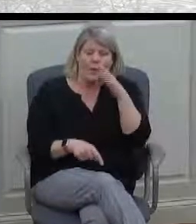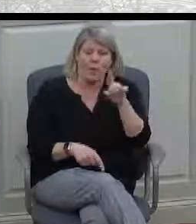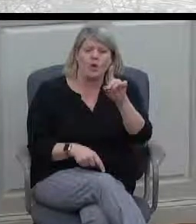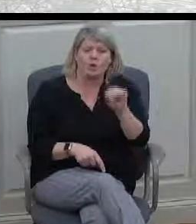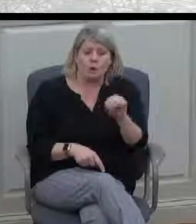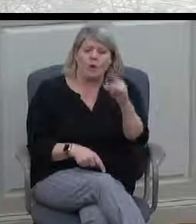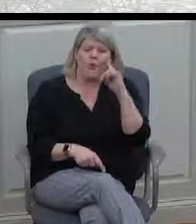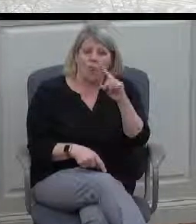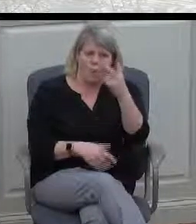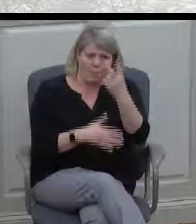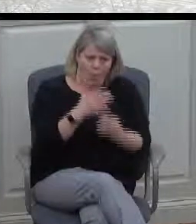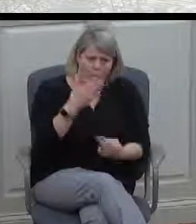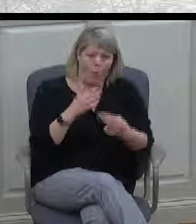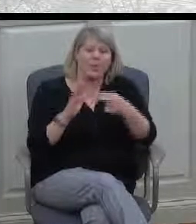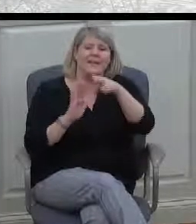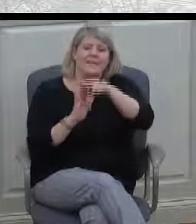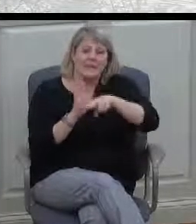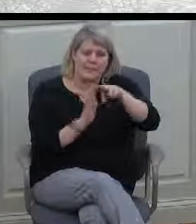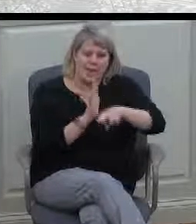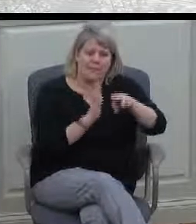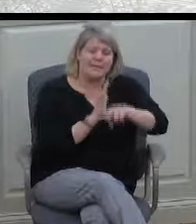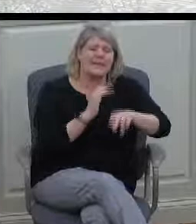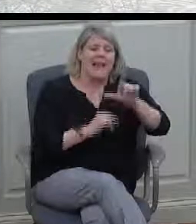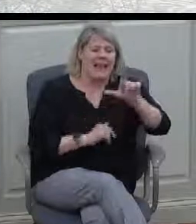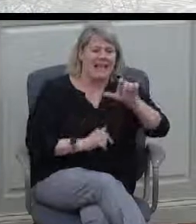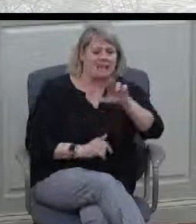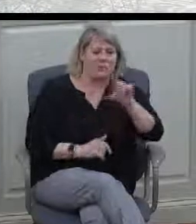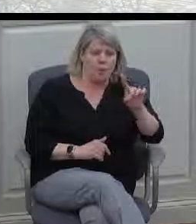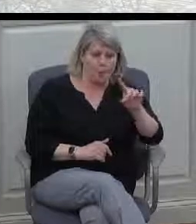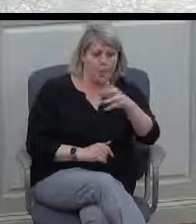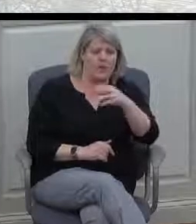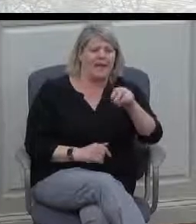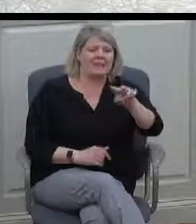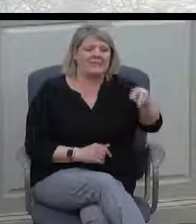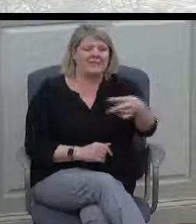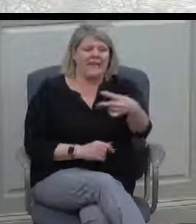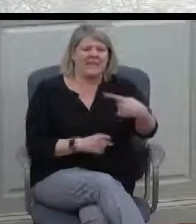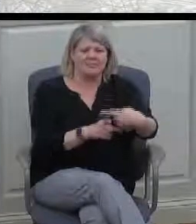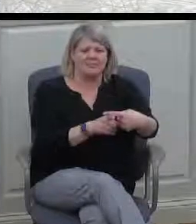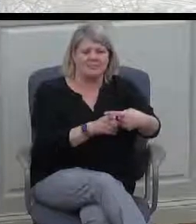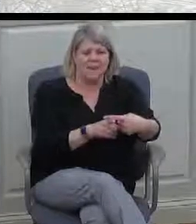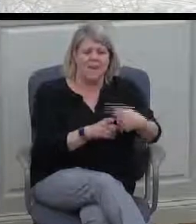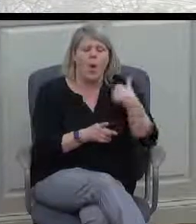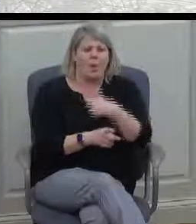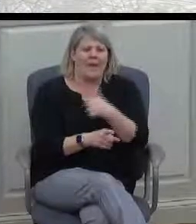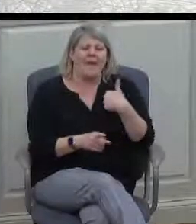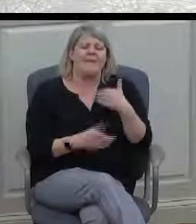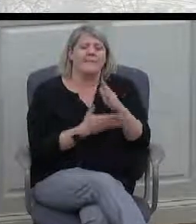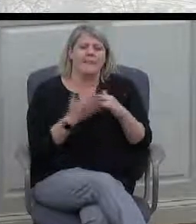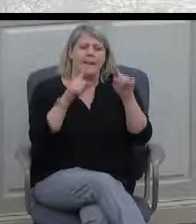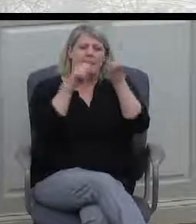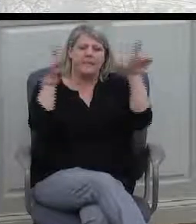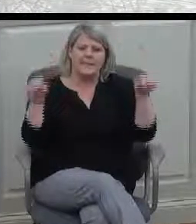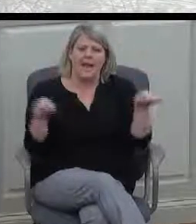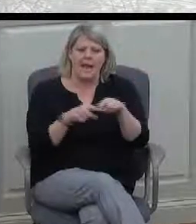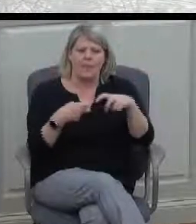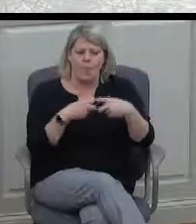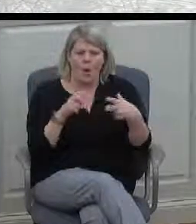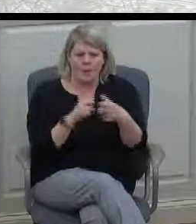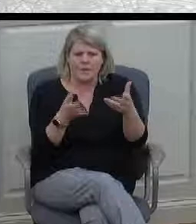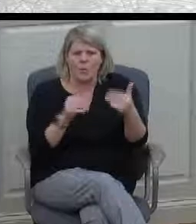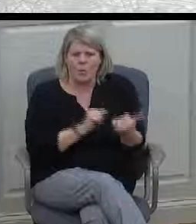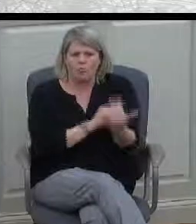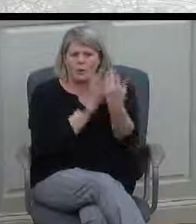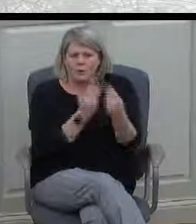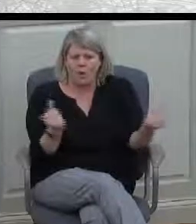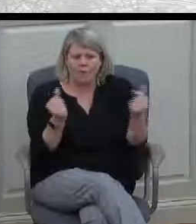for both cemeteries at Lexington Road and 2nd Street, upgrade those. So we've got some signage issues that I want to resolve. I feel like those are easy things that we